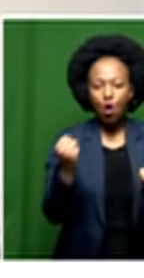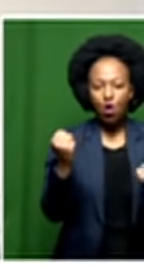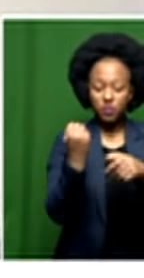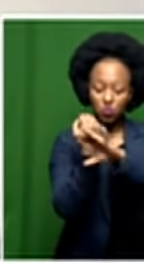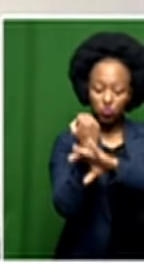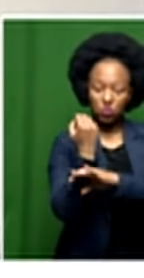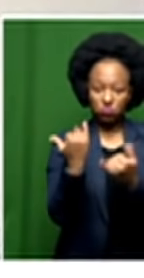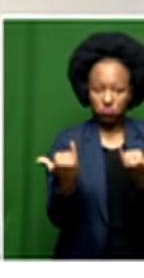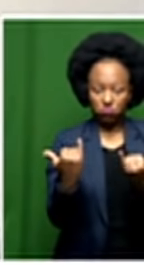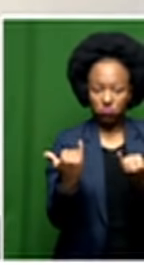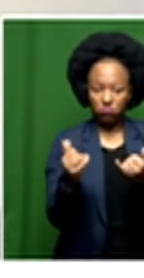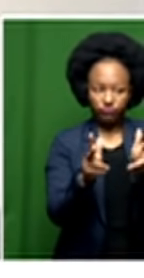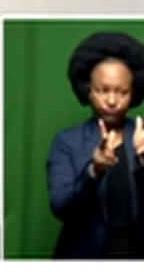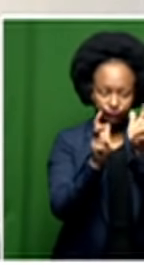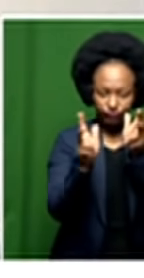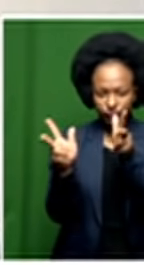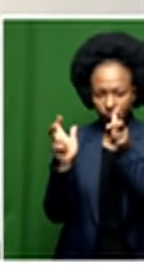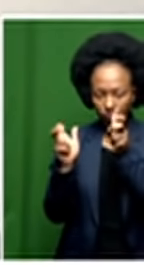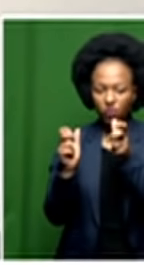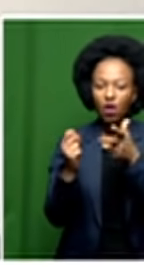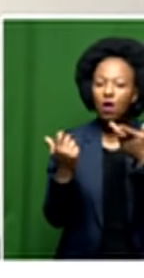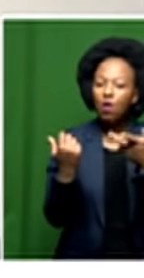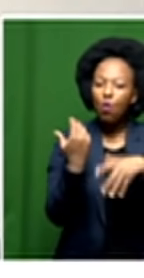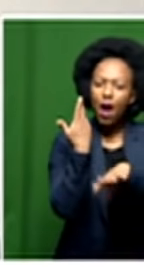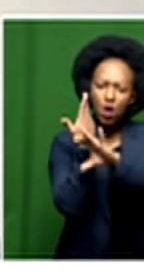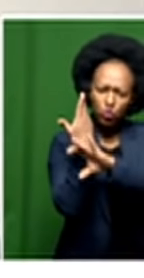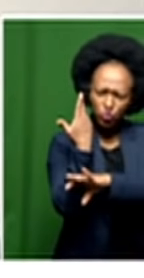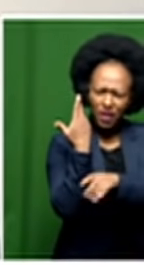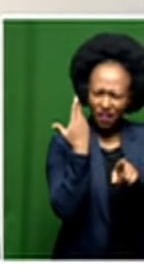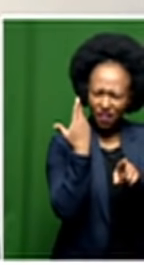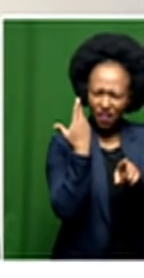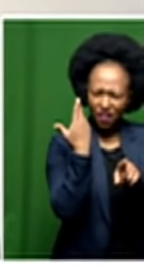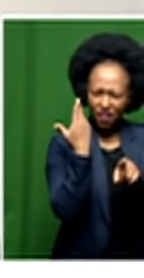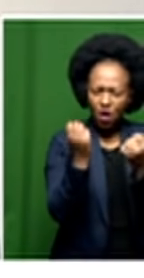out today is whether or not the Constitutional Court has the authority